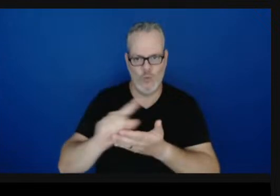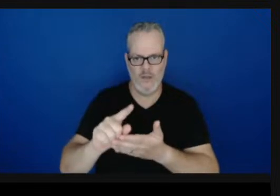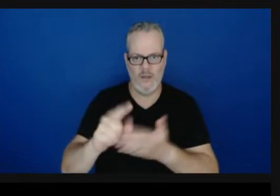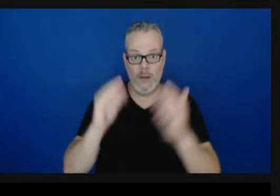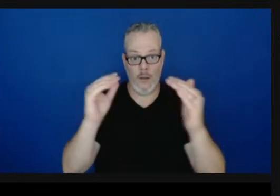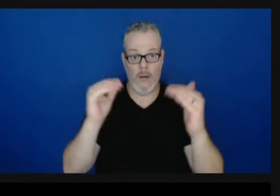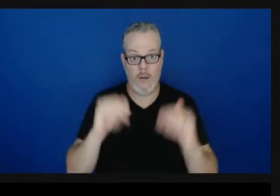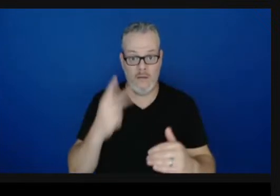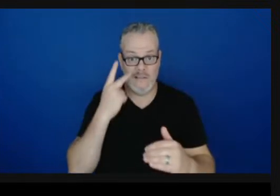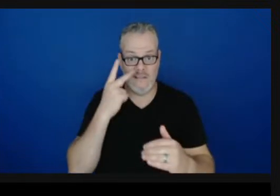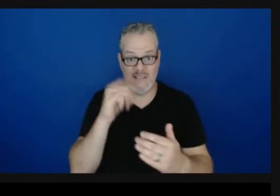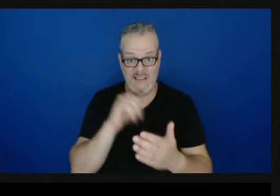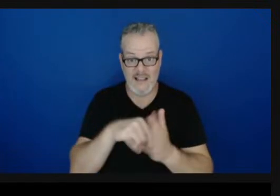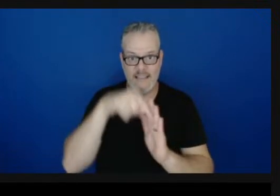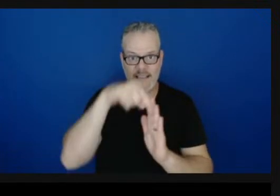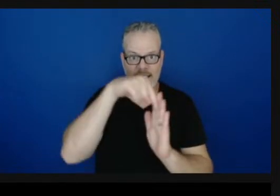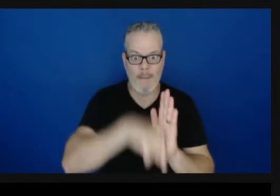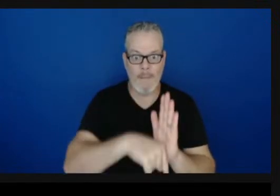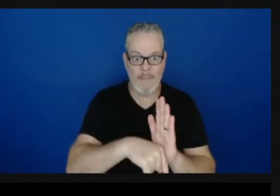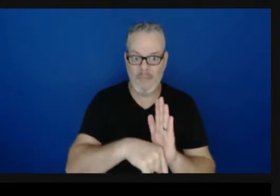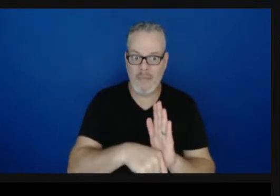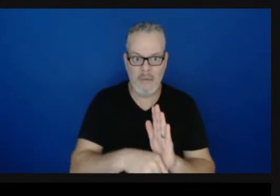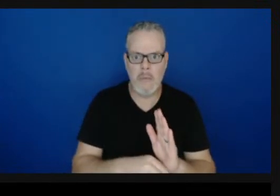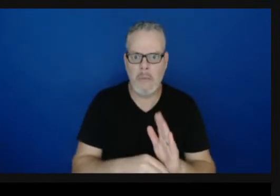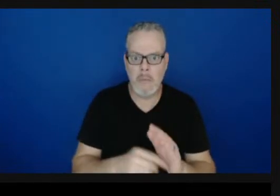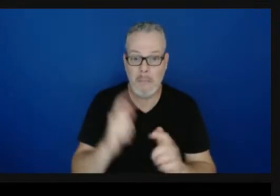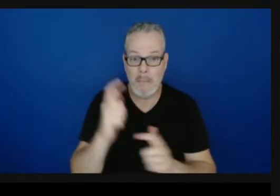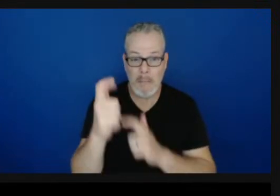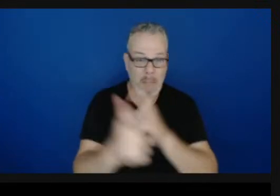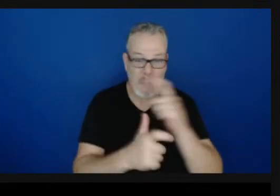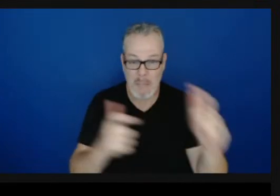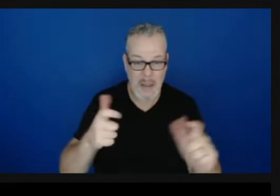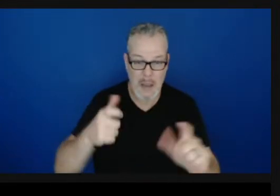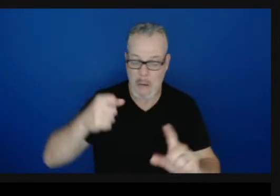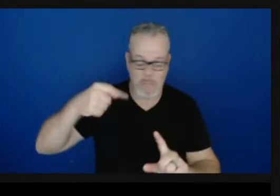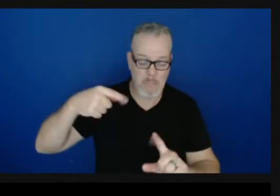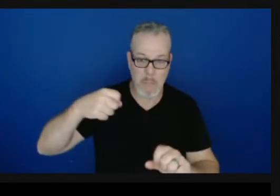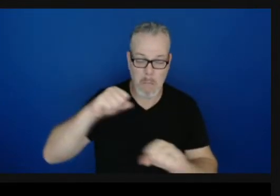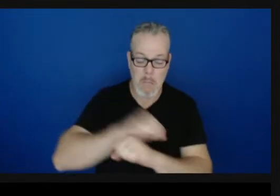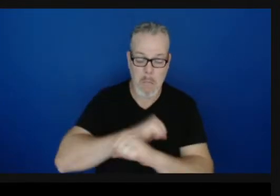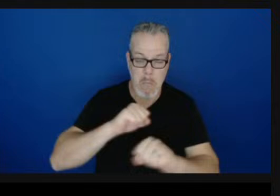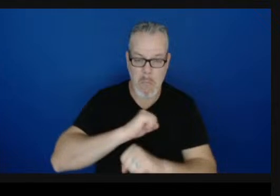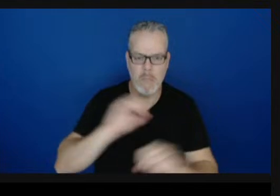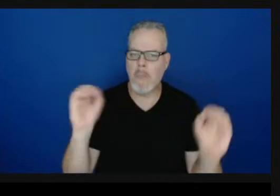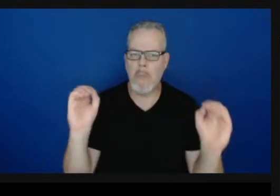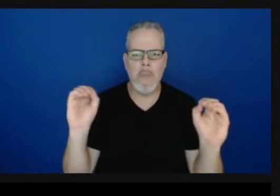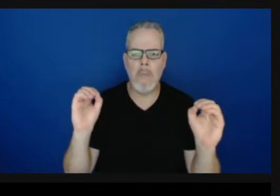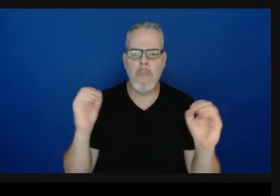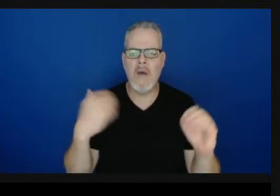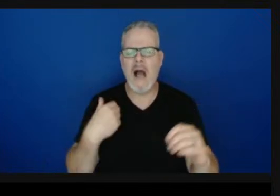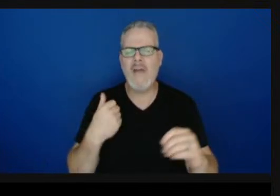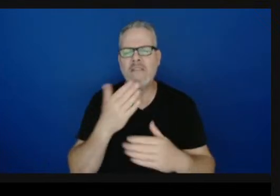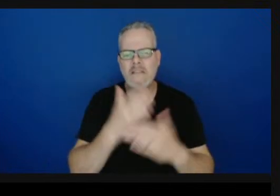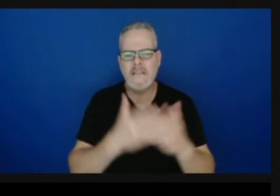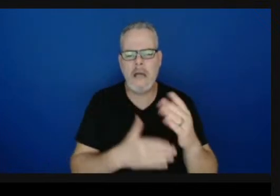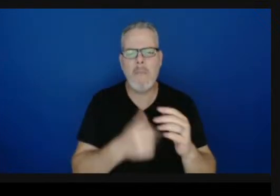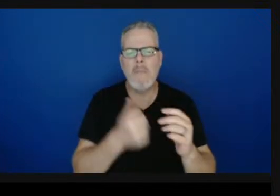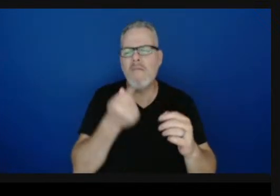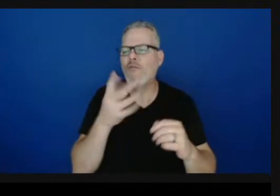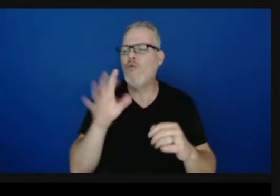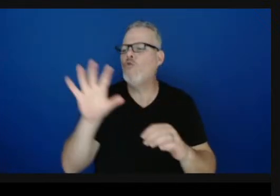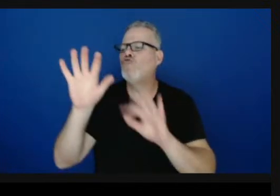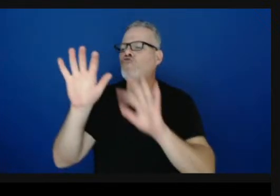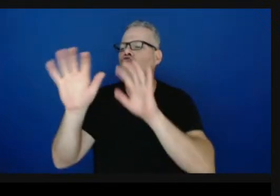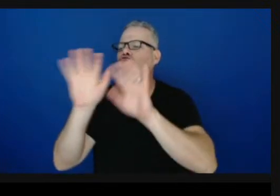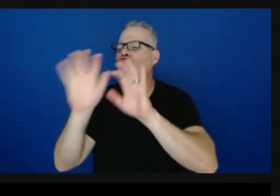time plot, it's a little bit more clear that there are no real big pulses. Right? You see there's like little flare-up of clusters here and there,